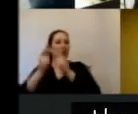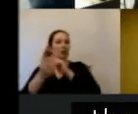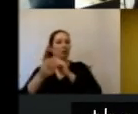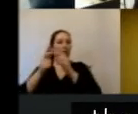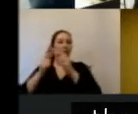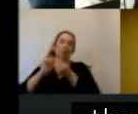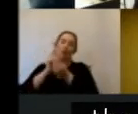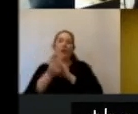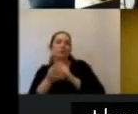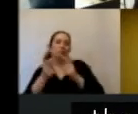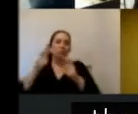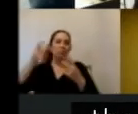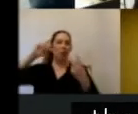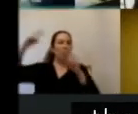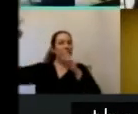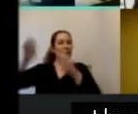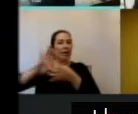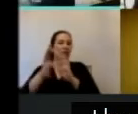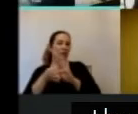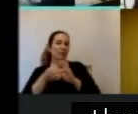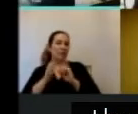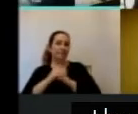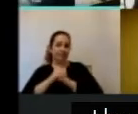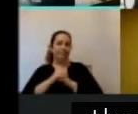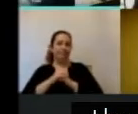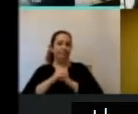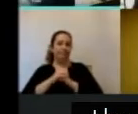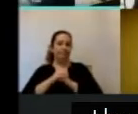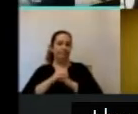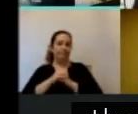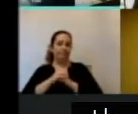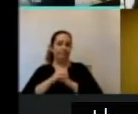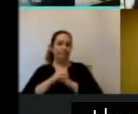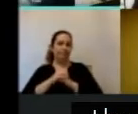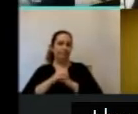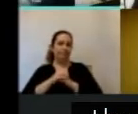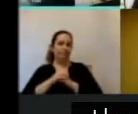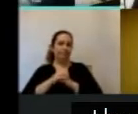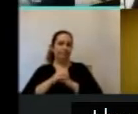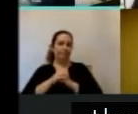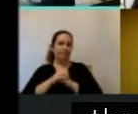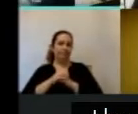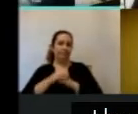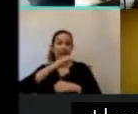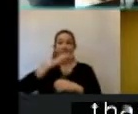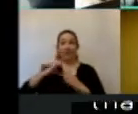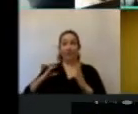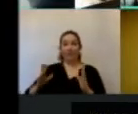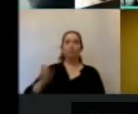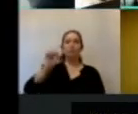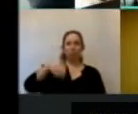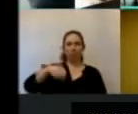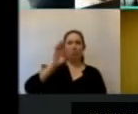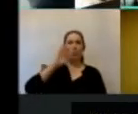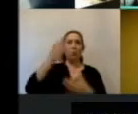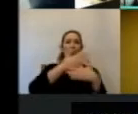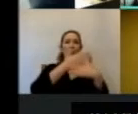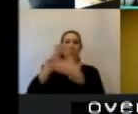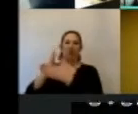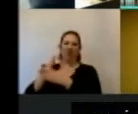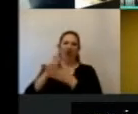old business, that reminds me that although it's at a much earlier point, when you're talking about the Boston Public